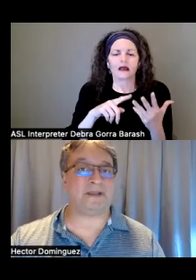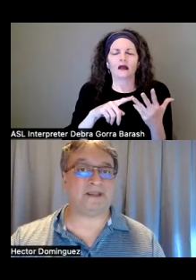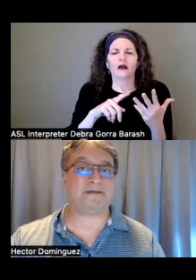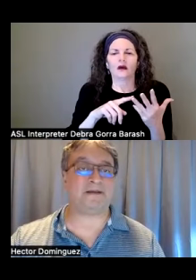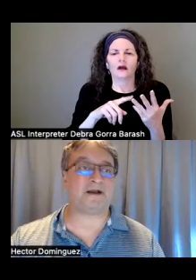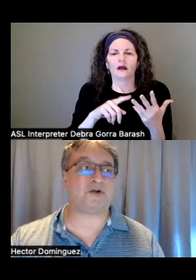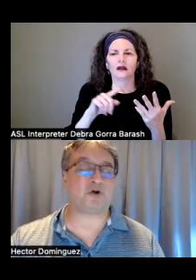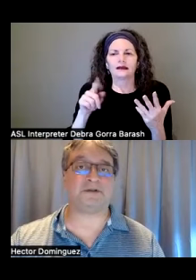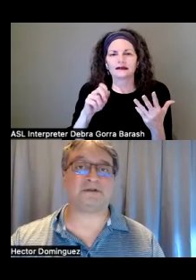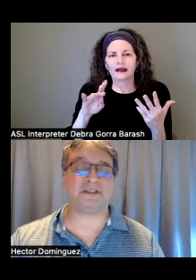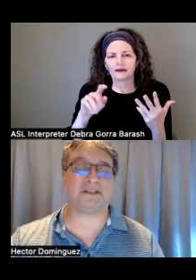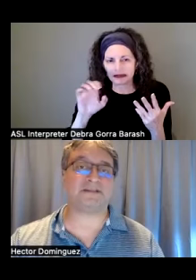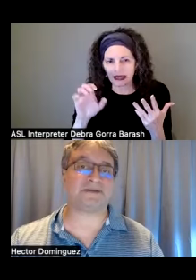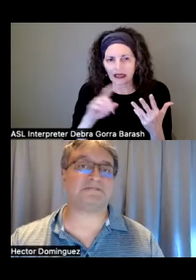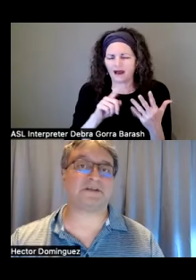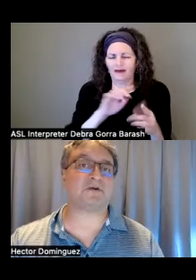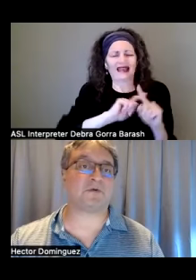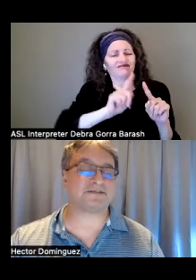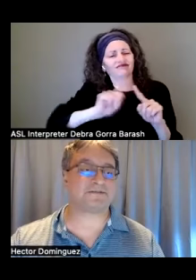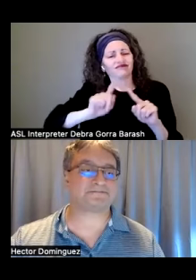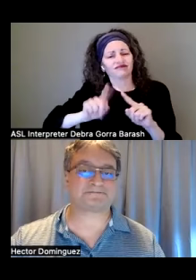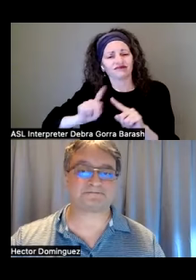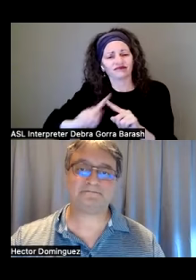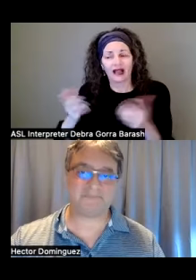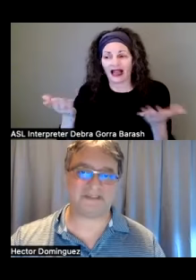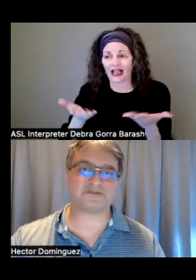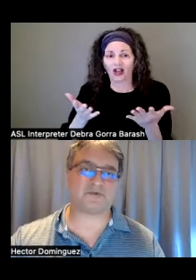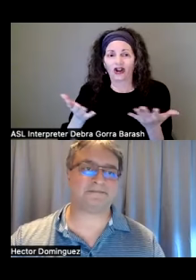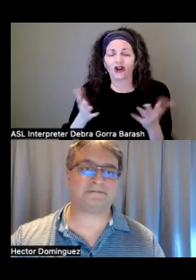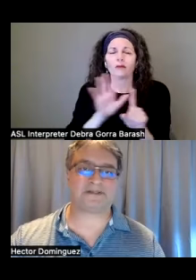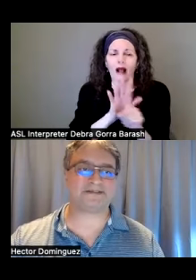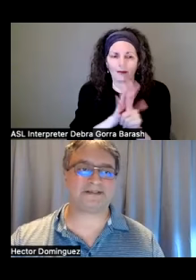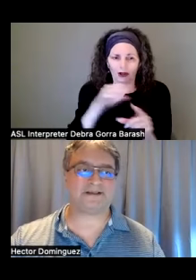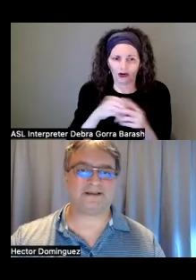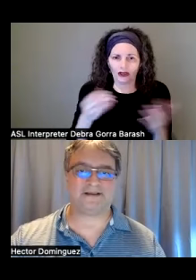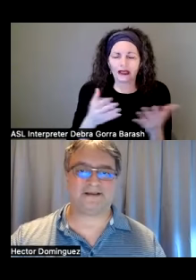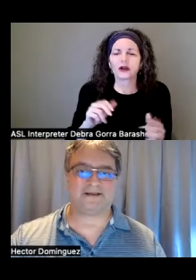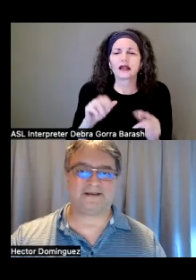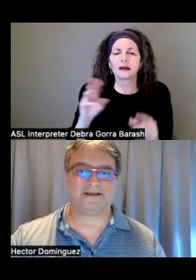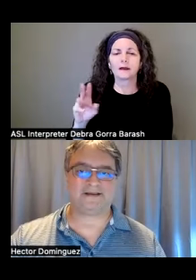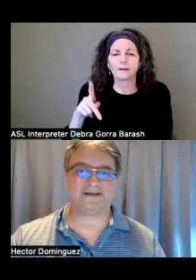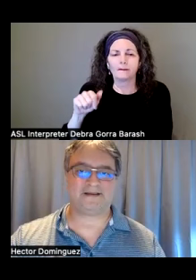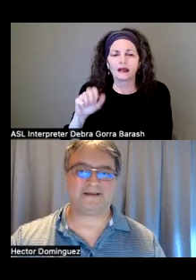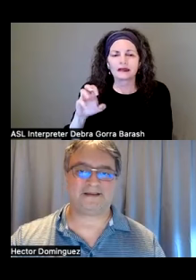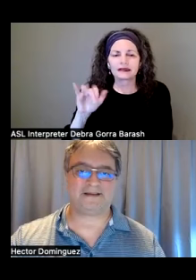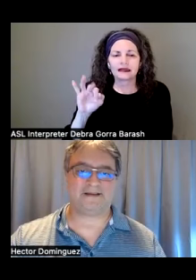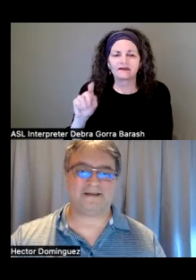are very common here in the Pacific Northwest. Next one, please.